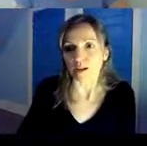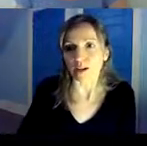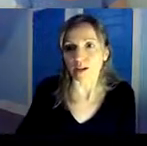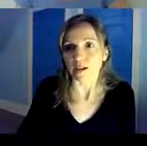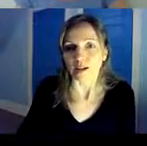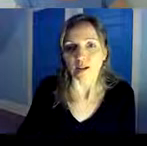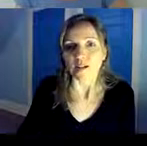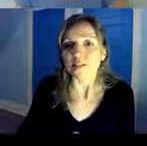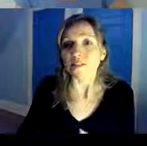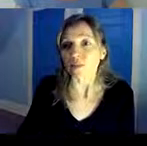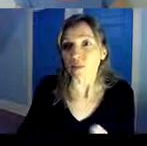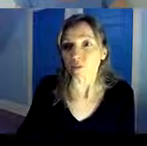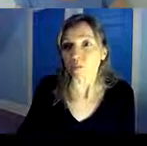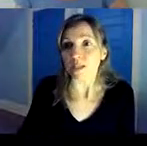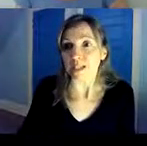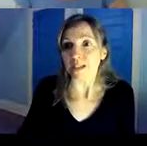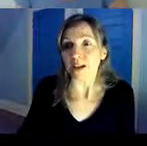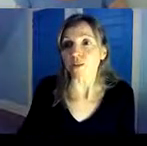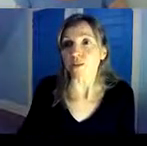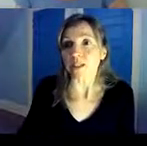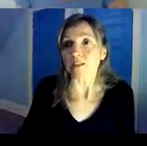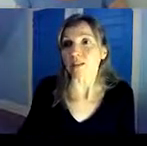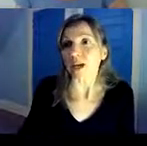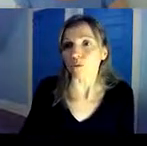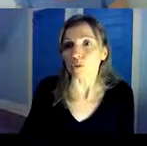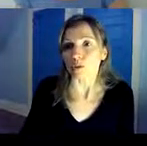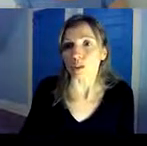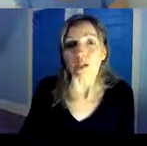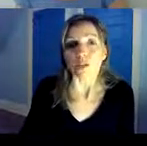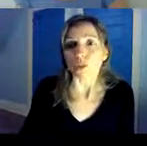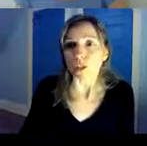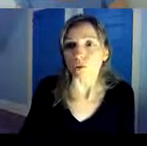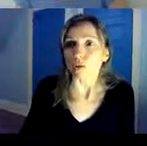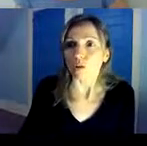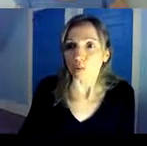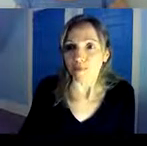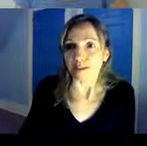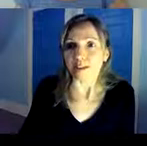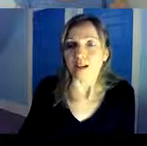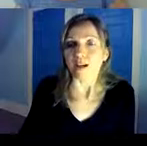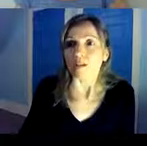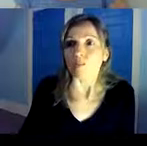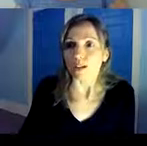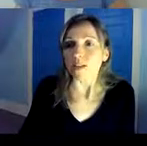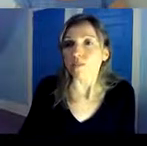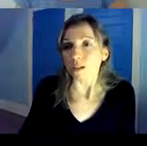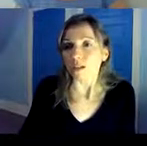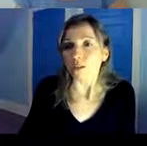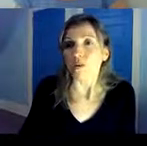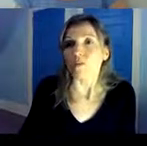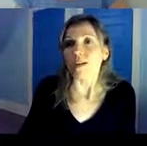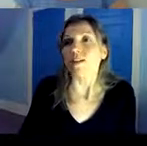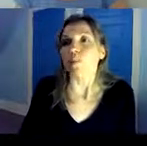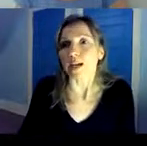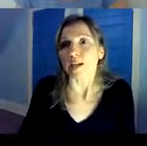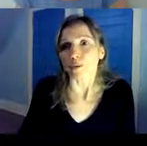your area. And even if there isn't a Gromy Instead guide, you likely have a council in your territory or province, invasive species